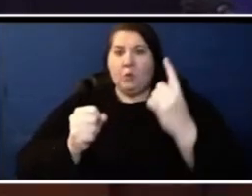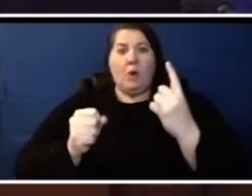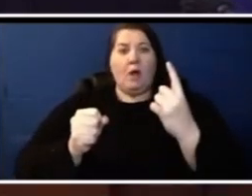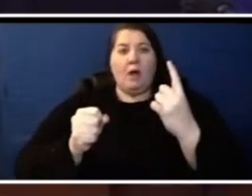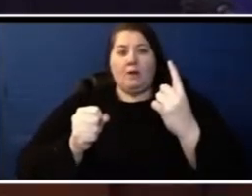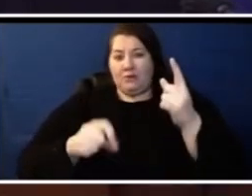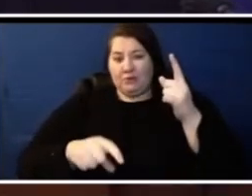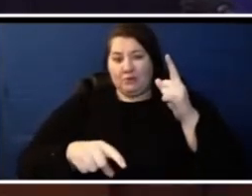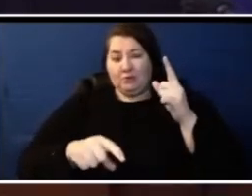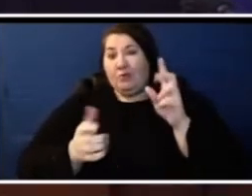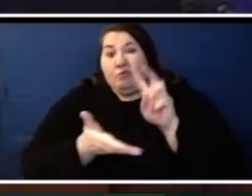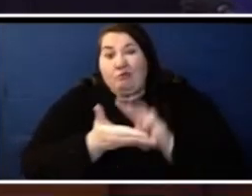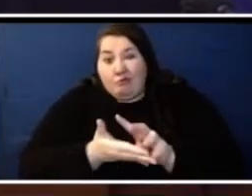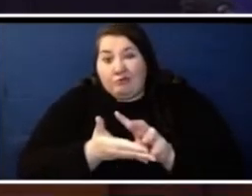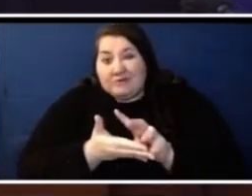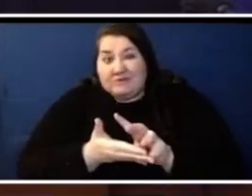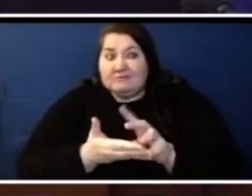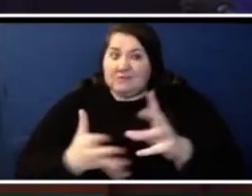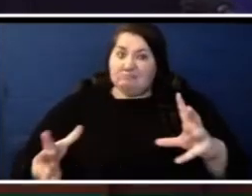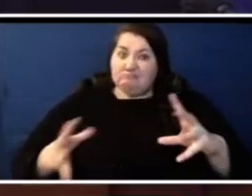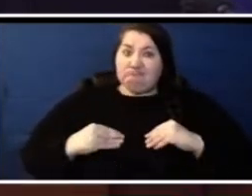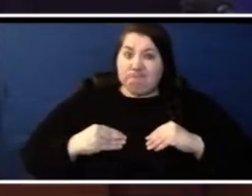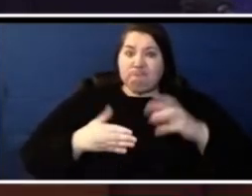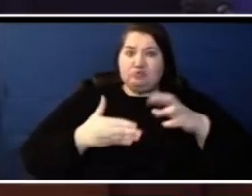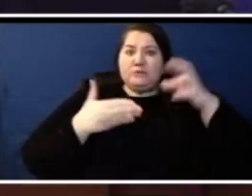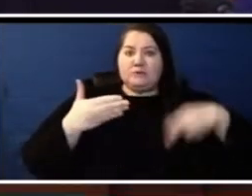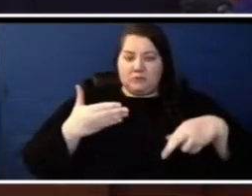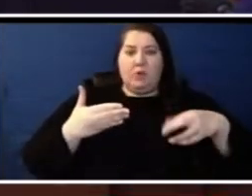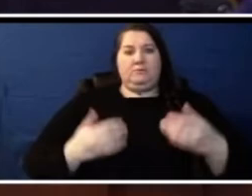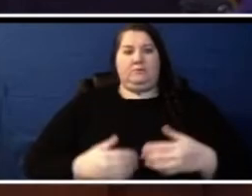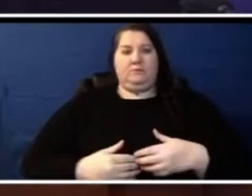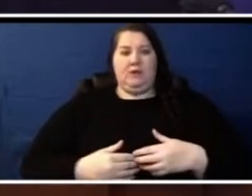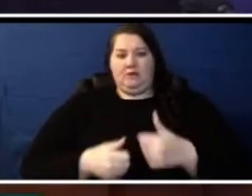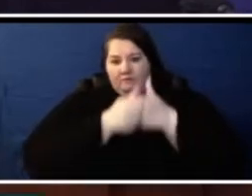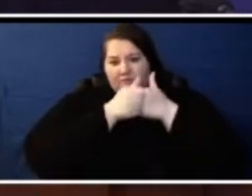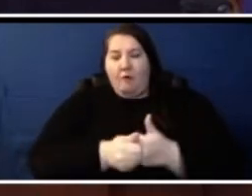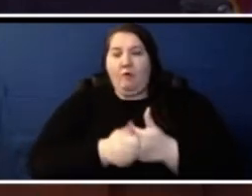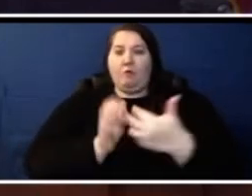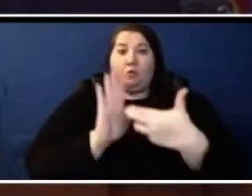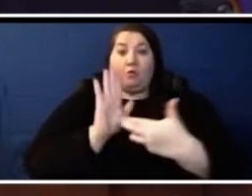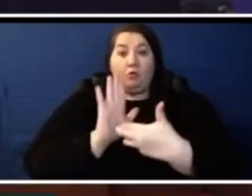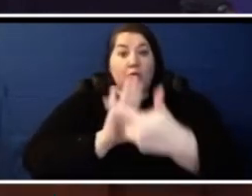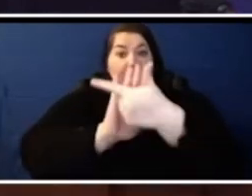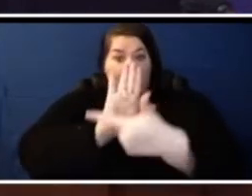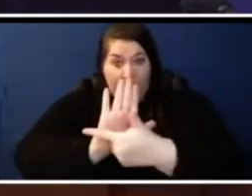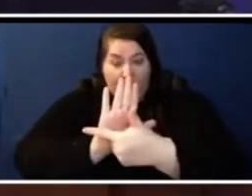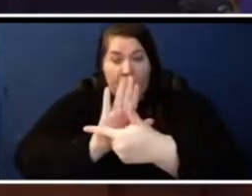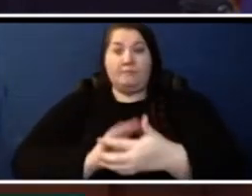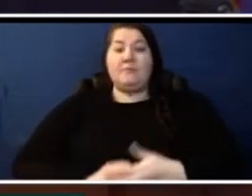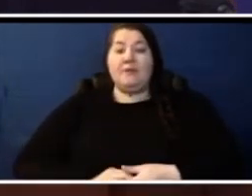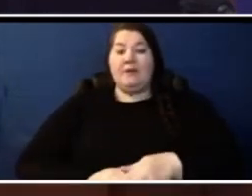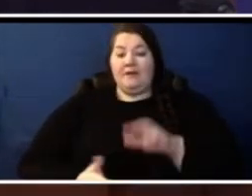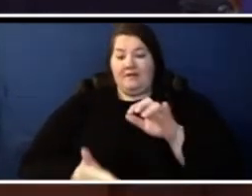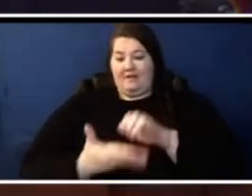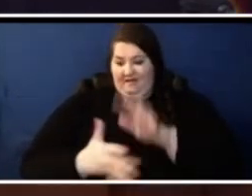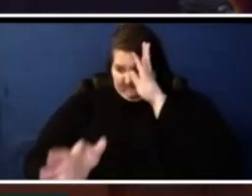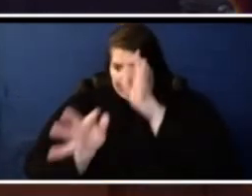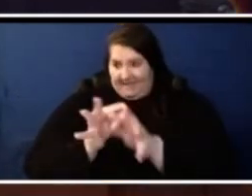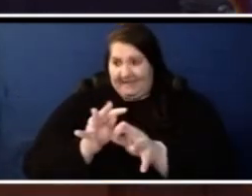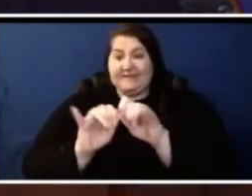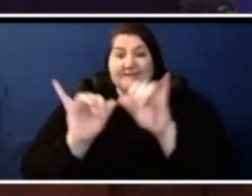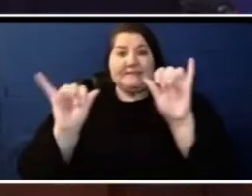ultimately accept the results and abide by the rule of law. That faith in our system is